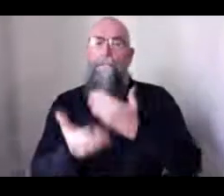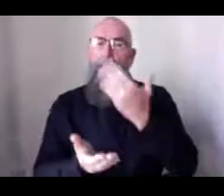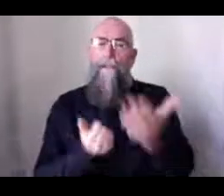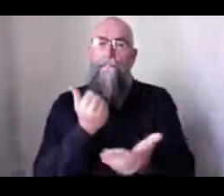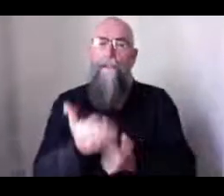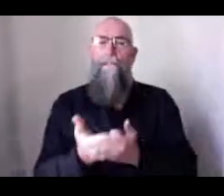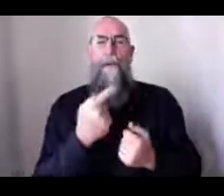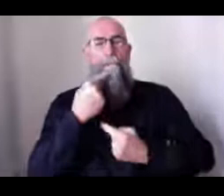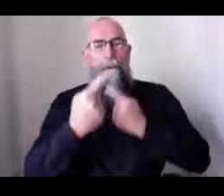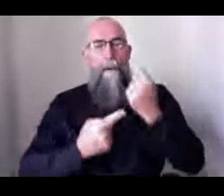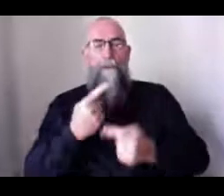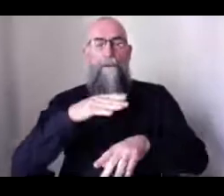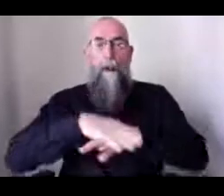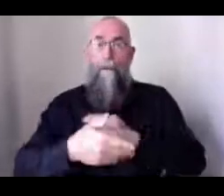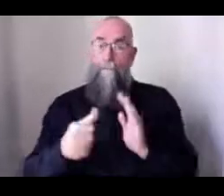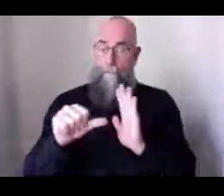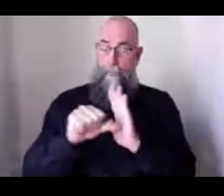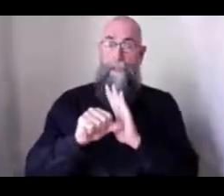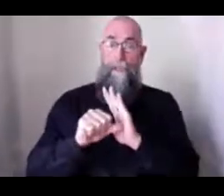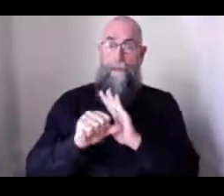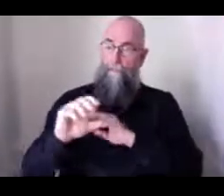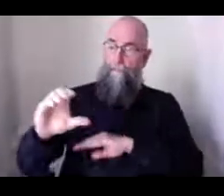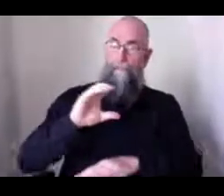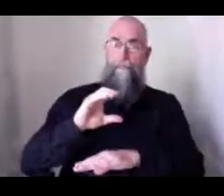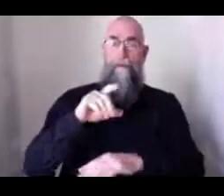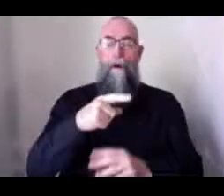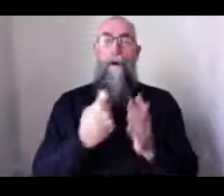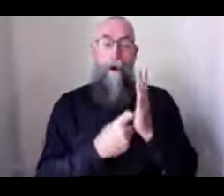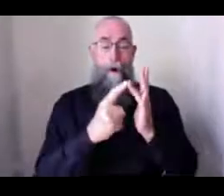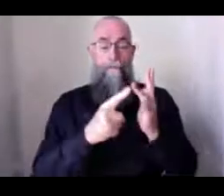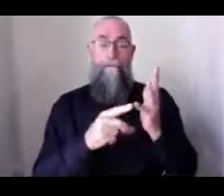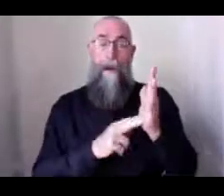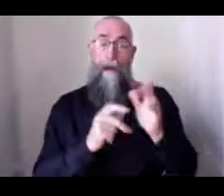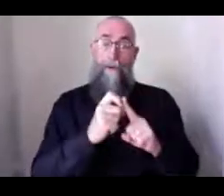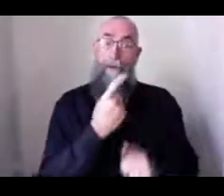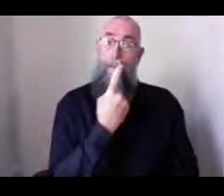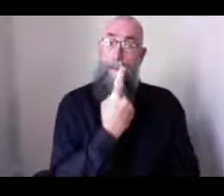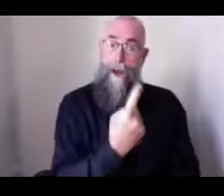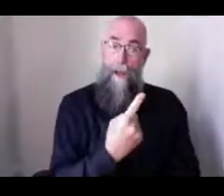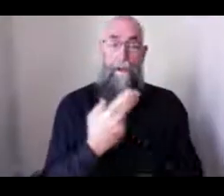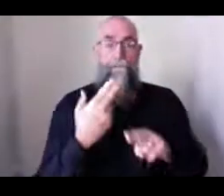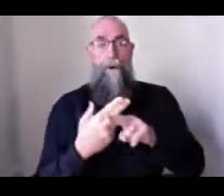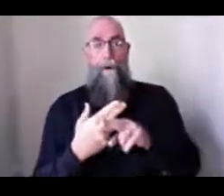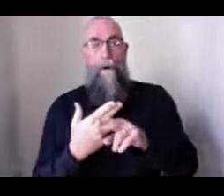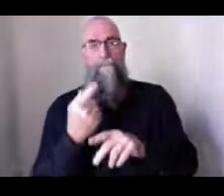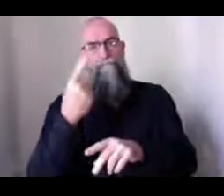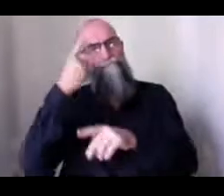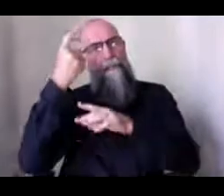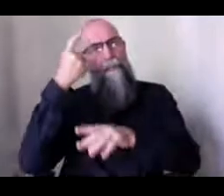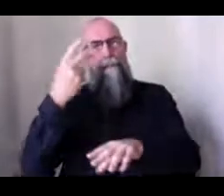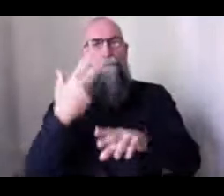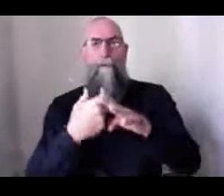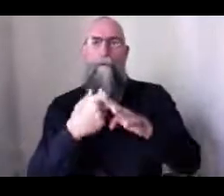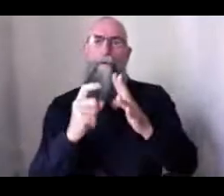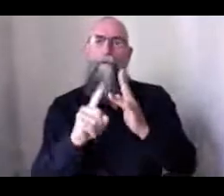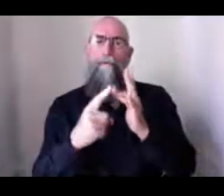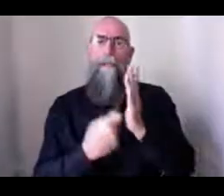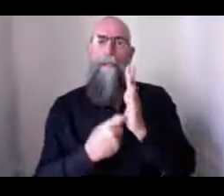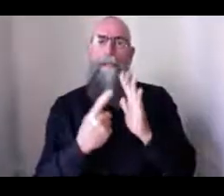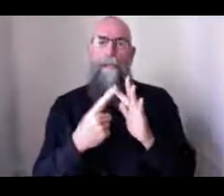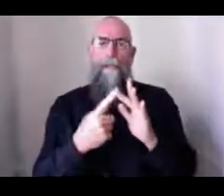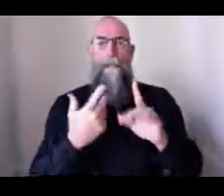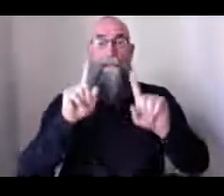Round 1 for both individual projects and for Creative Courier opened a week or so ago.